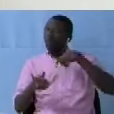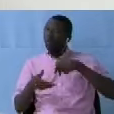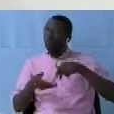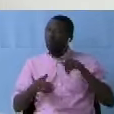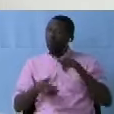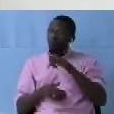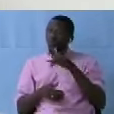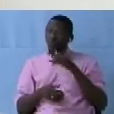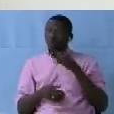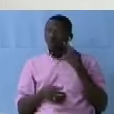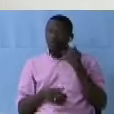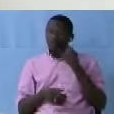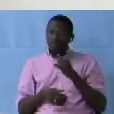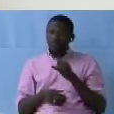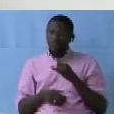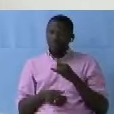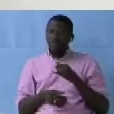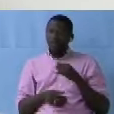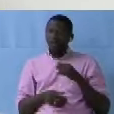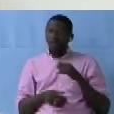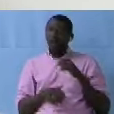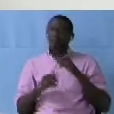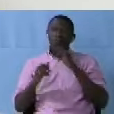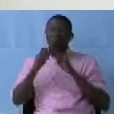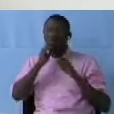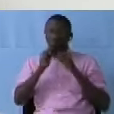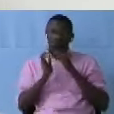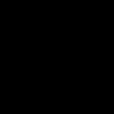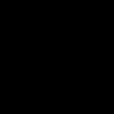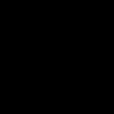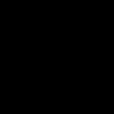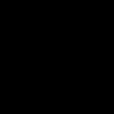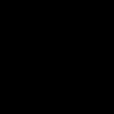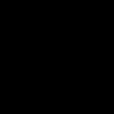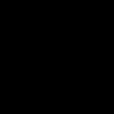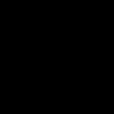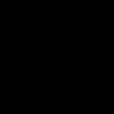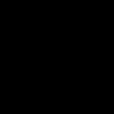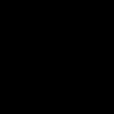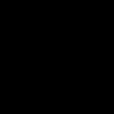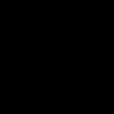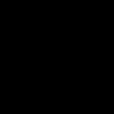which is morally and professionally objectionable.